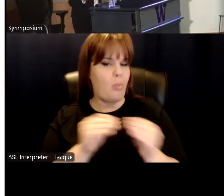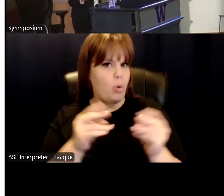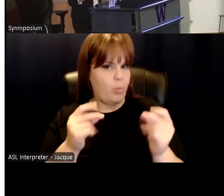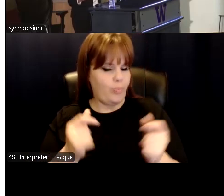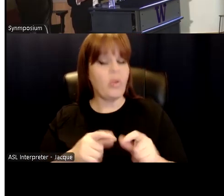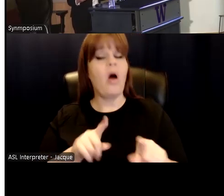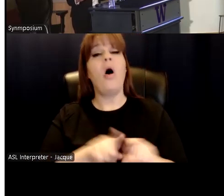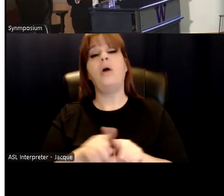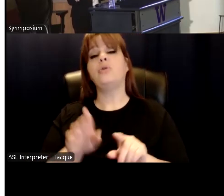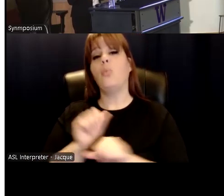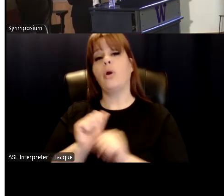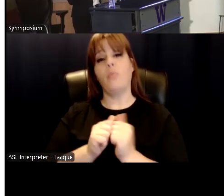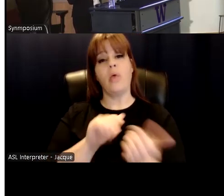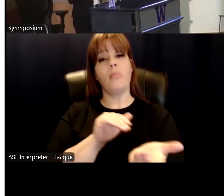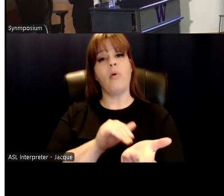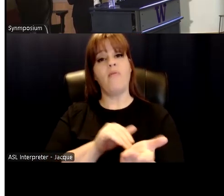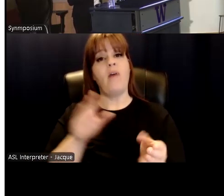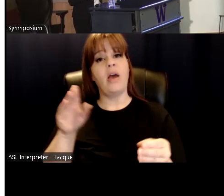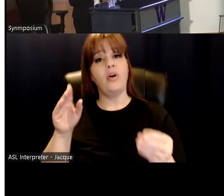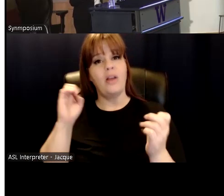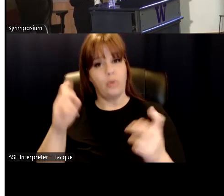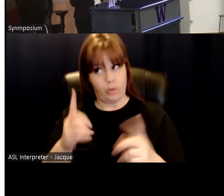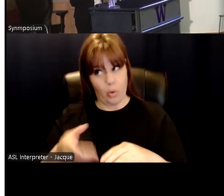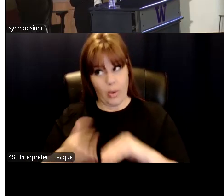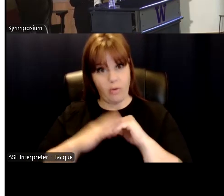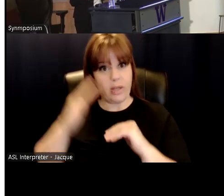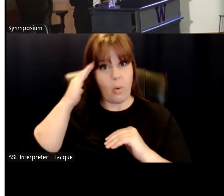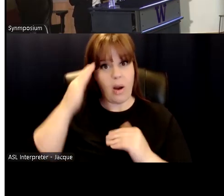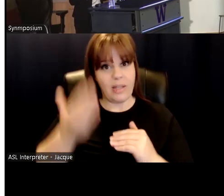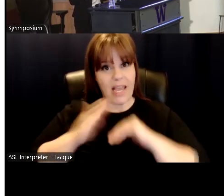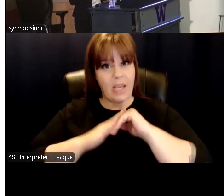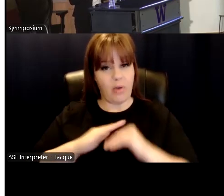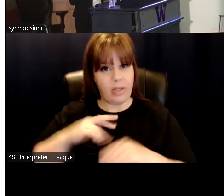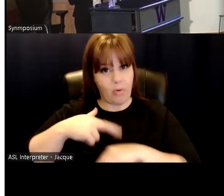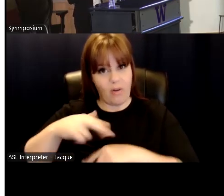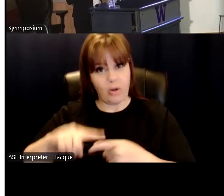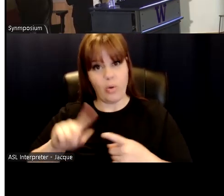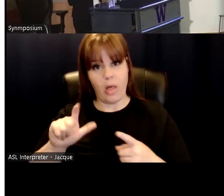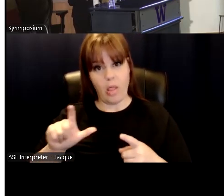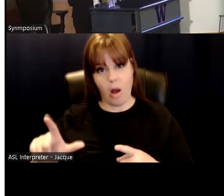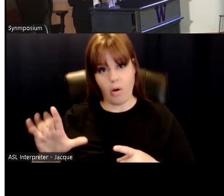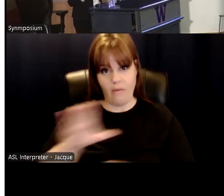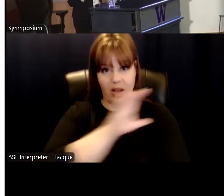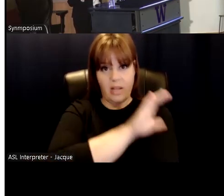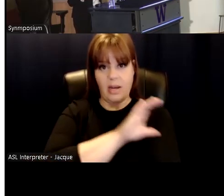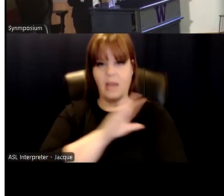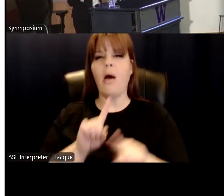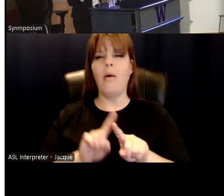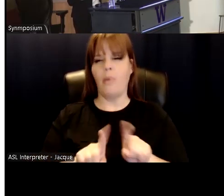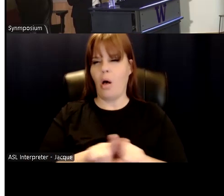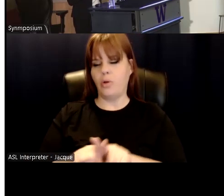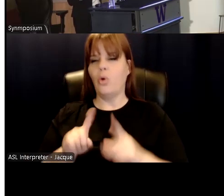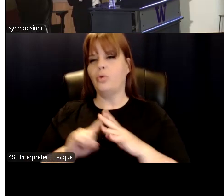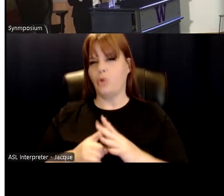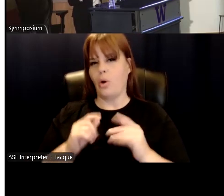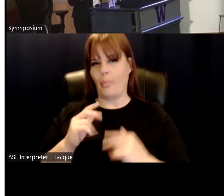only to increase awareness and increase referrals to our long COVID clinic, But to begin to build the infrastructure